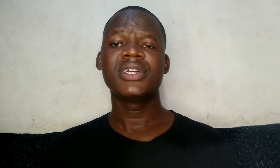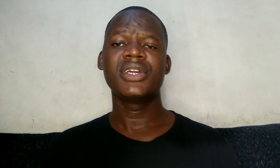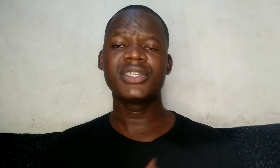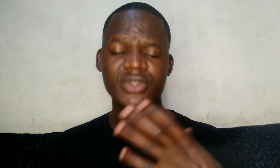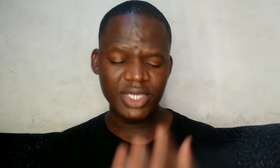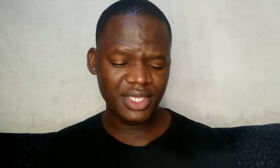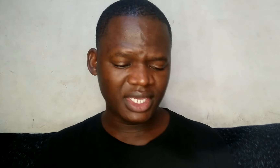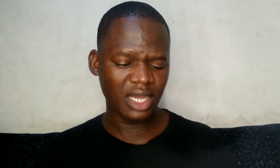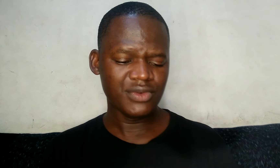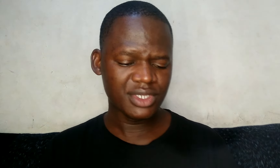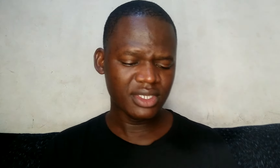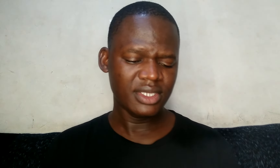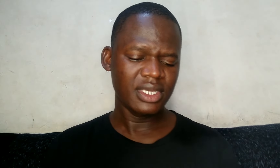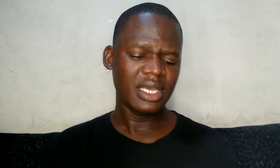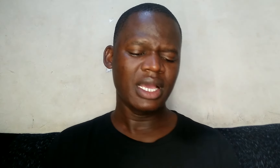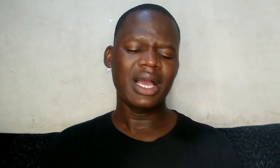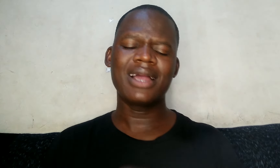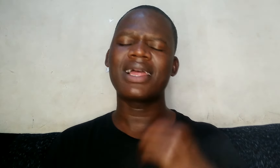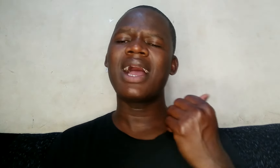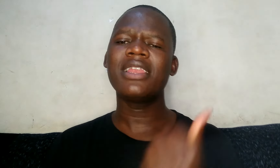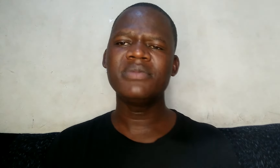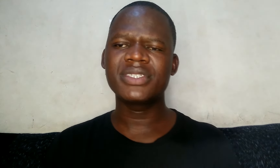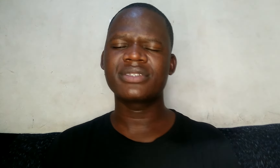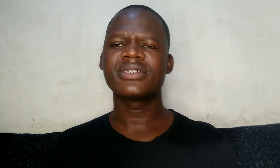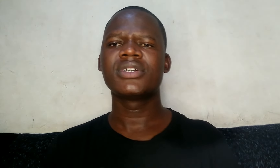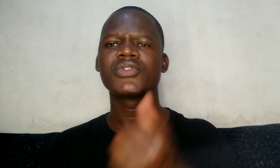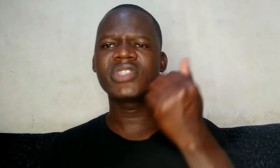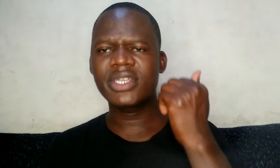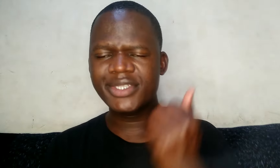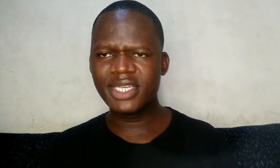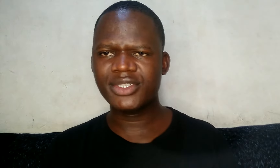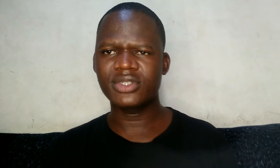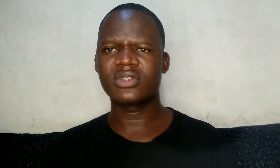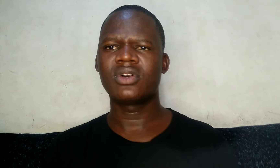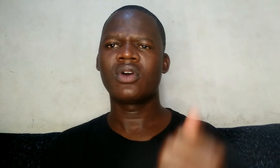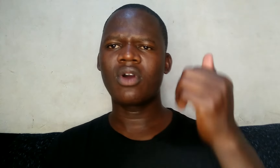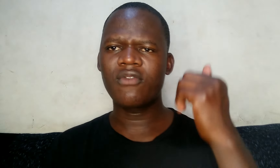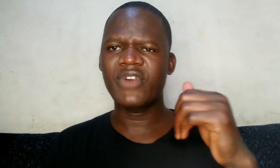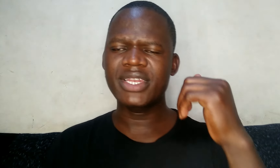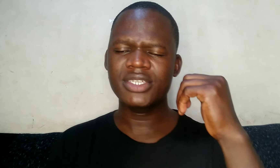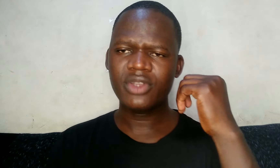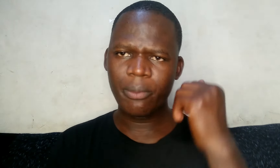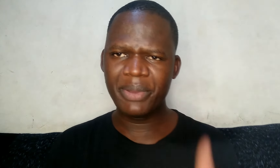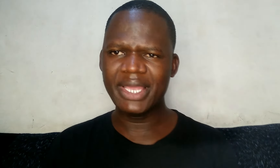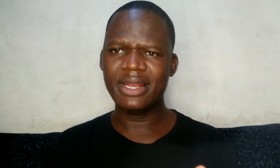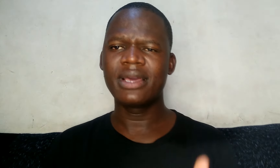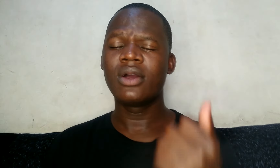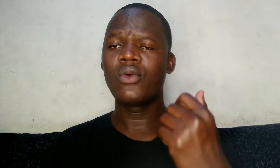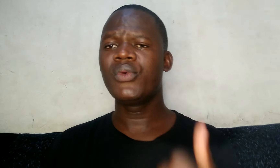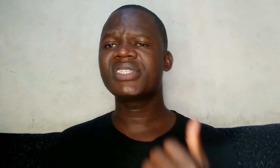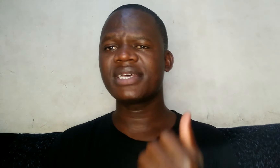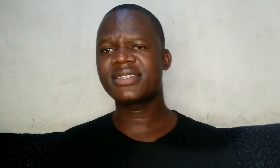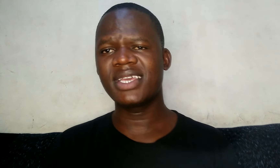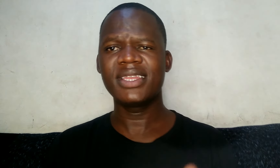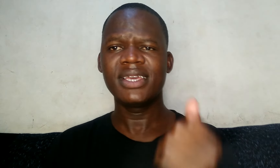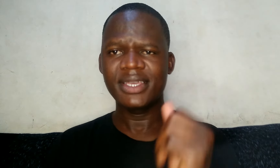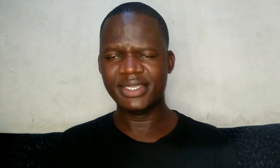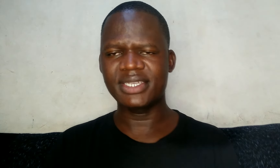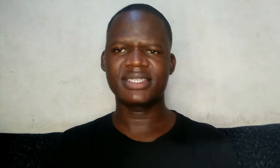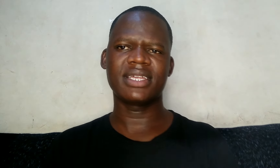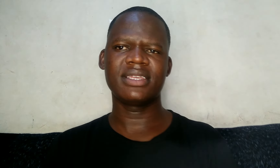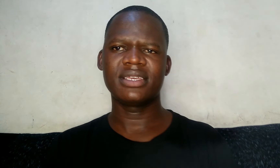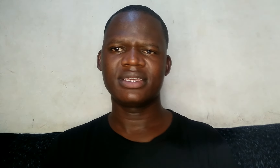heavy taxation is doing in the country, and admits to the rejection of financial bill, which I